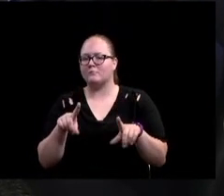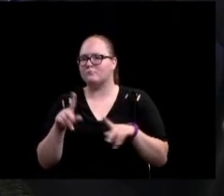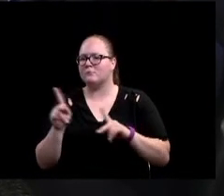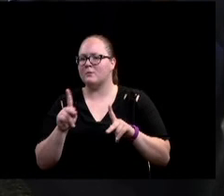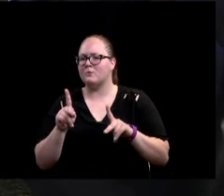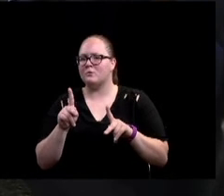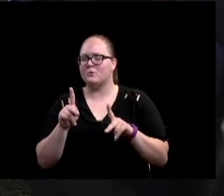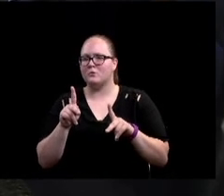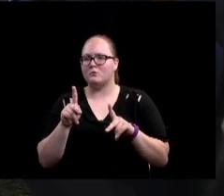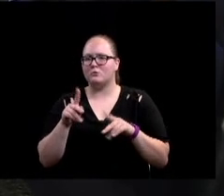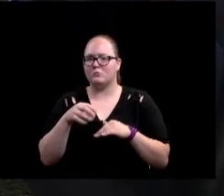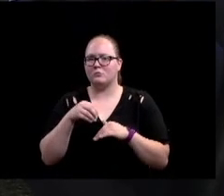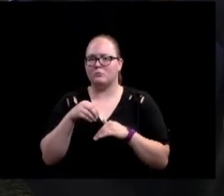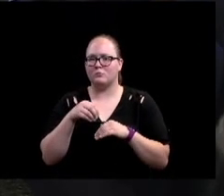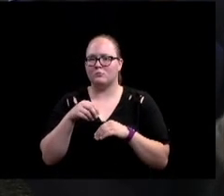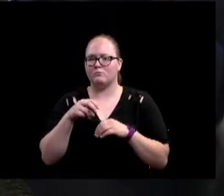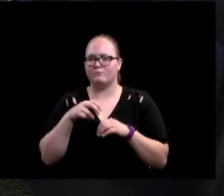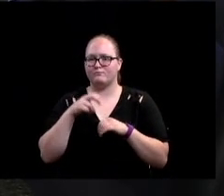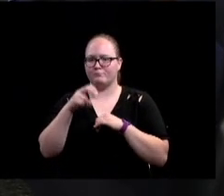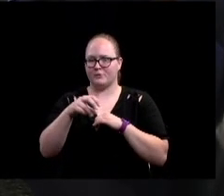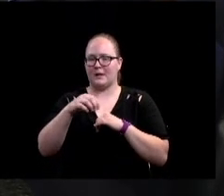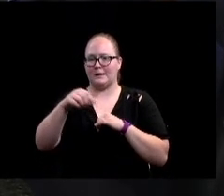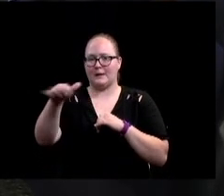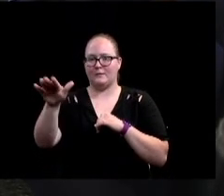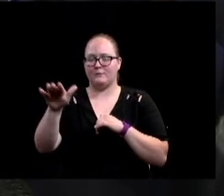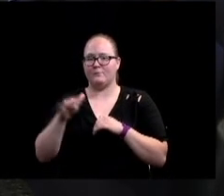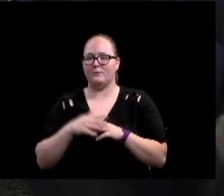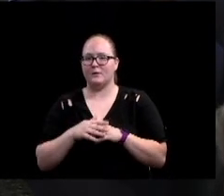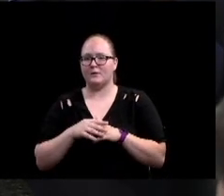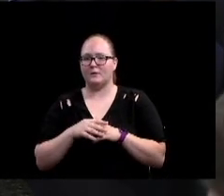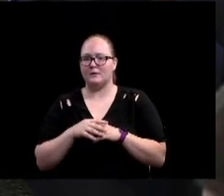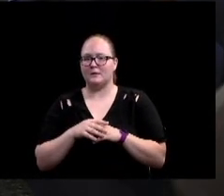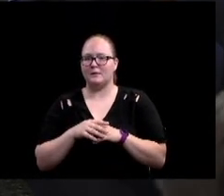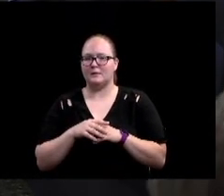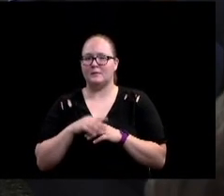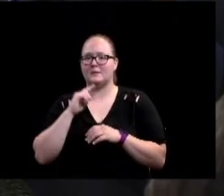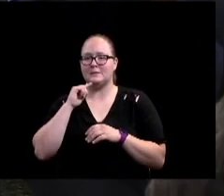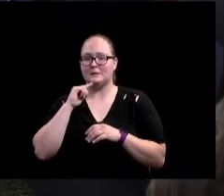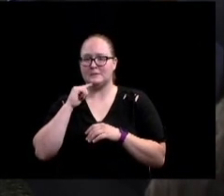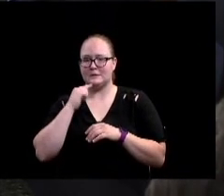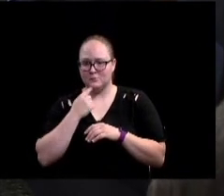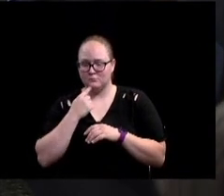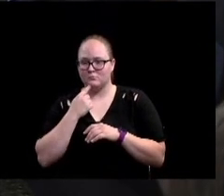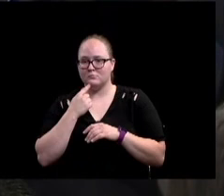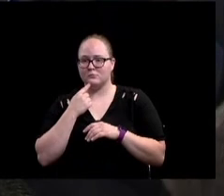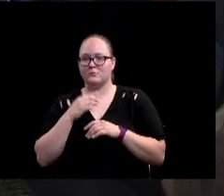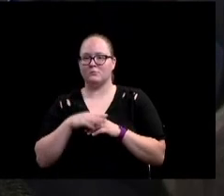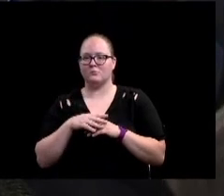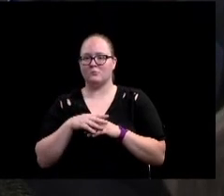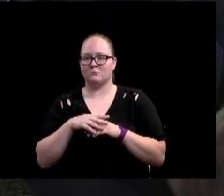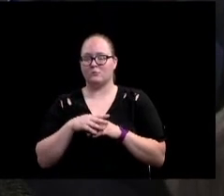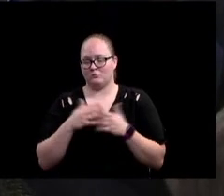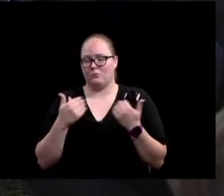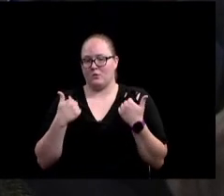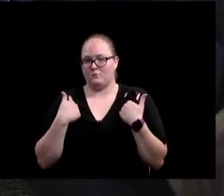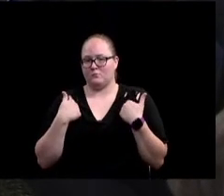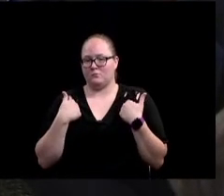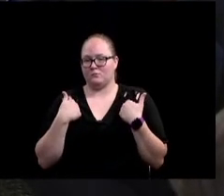serious matters, we have to hold ourselves accountable, and we have arrested our own officers.